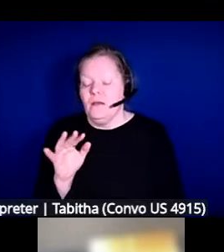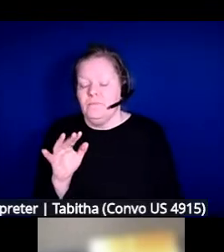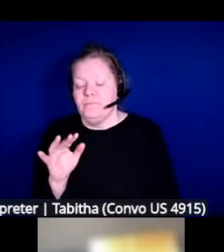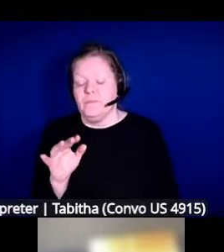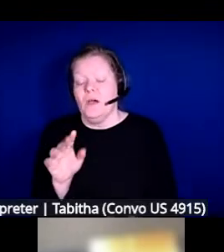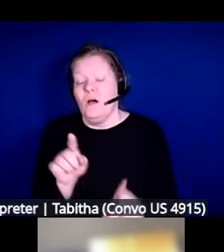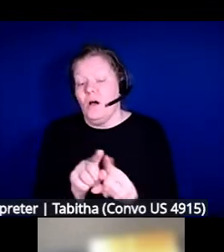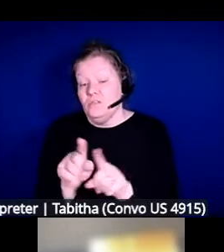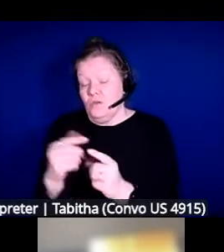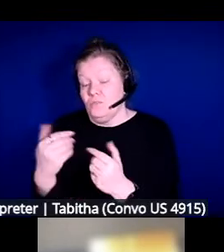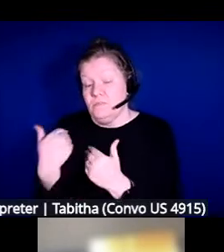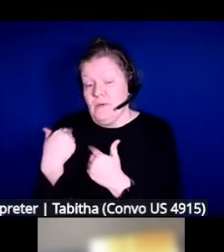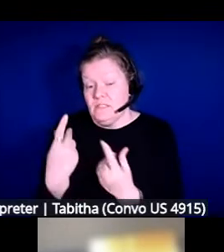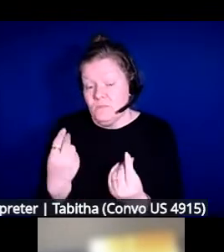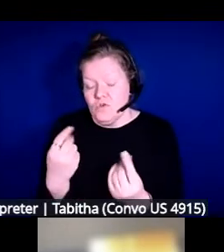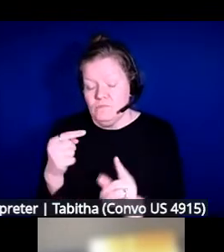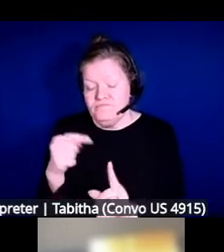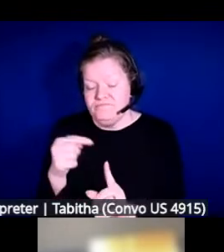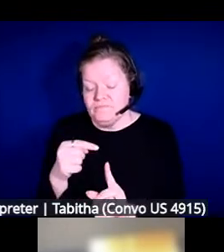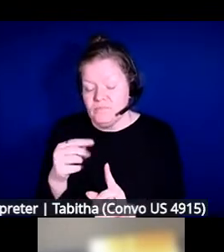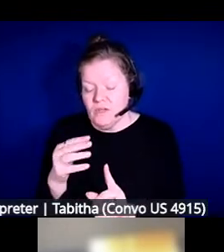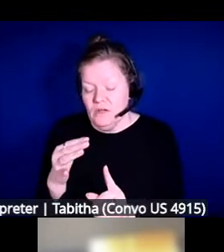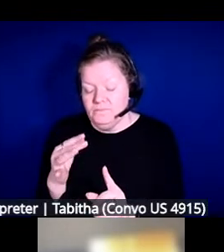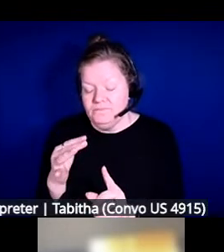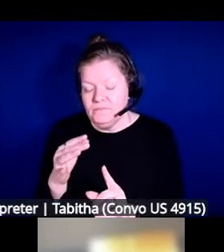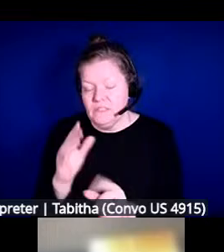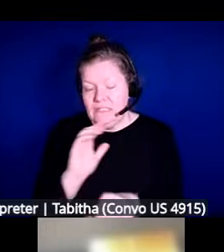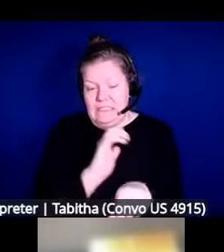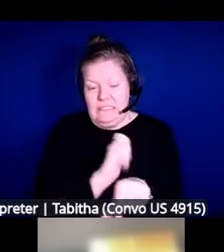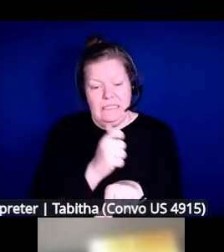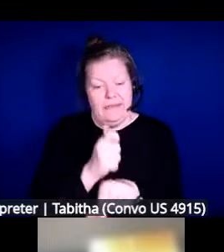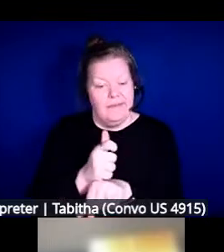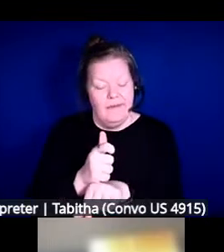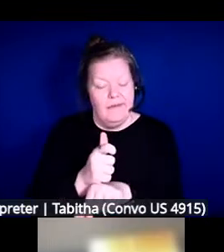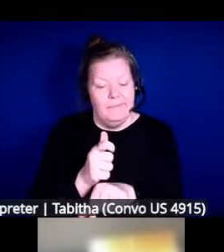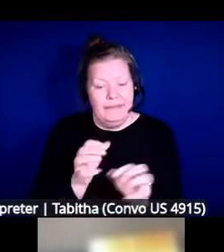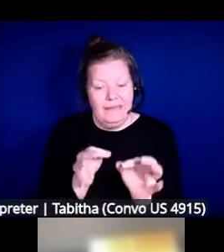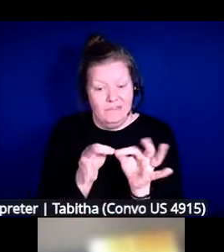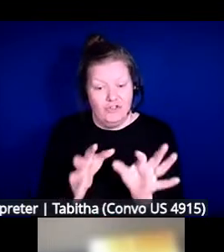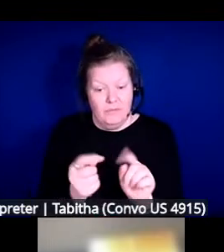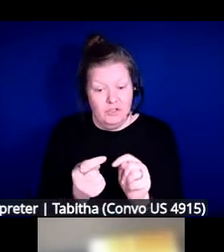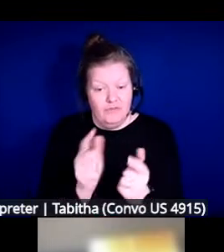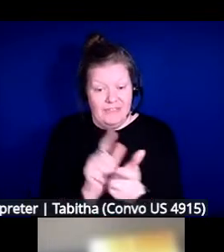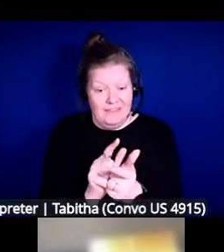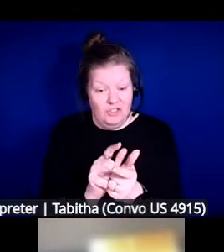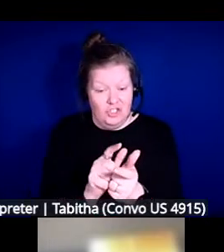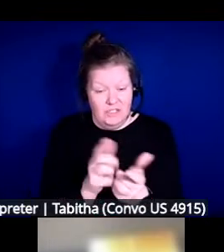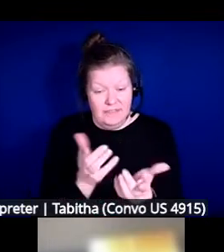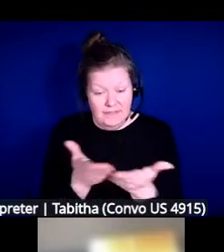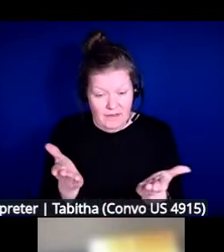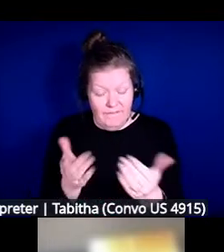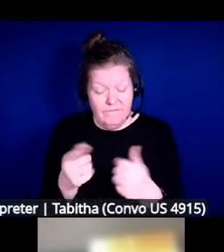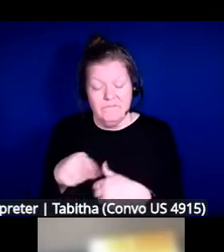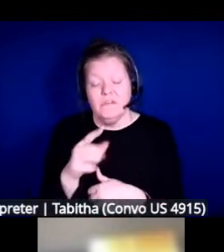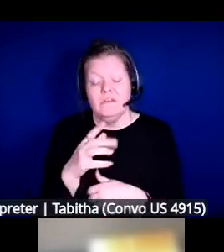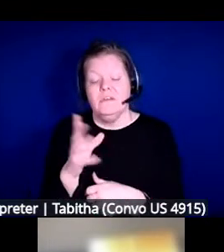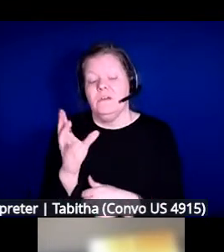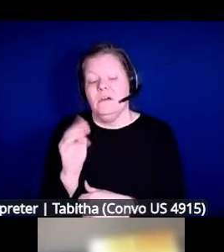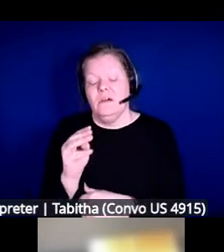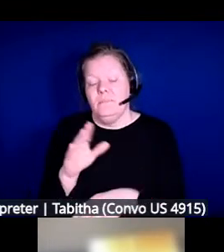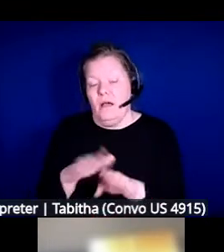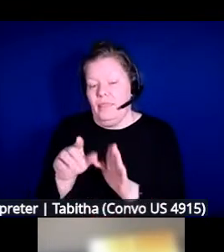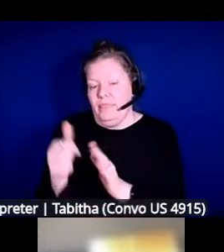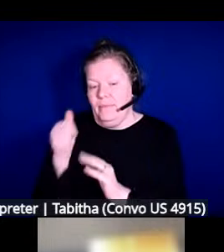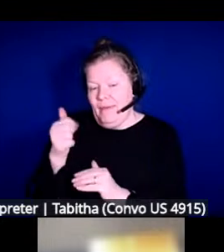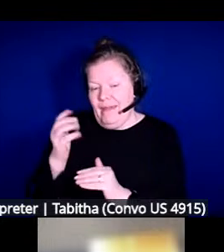We're also responsible for setting up the interpreter translation stuff on the back